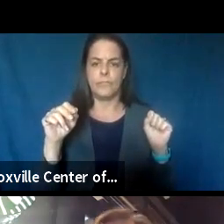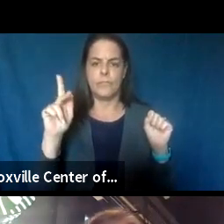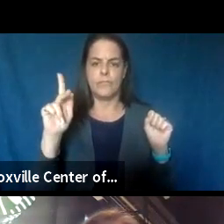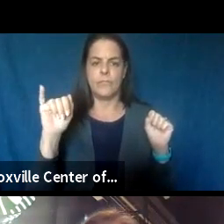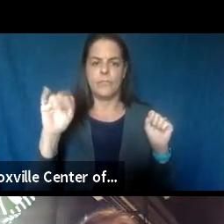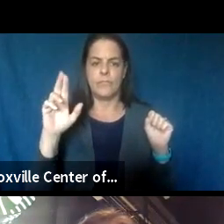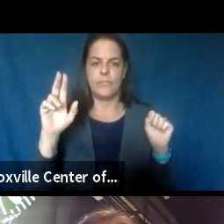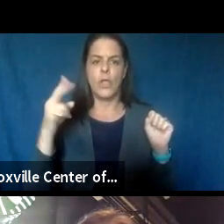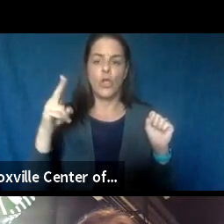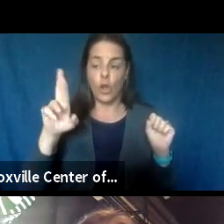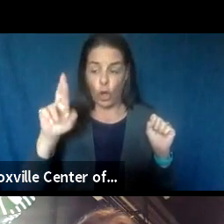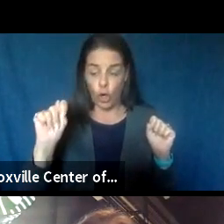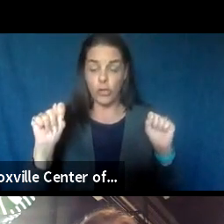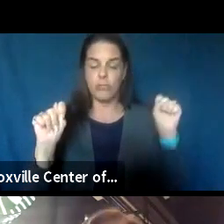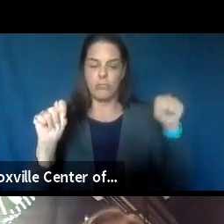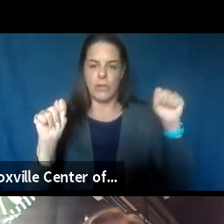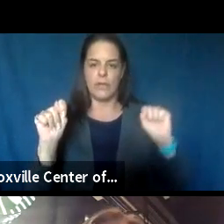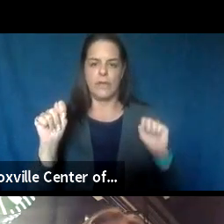Hurt, Yes.